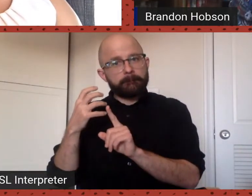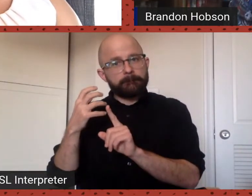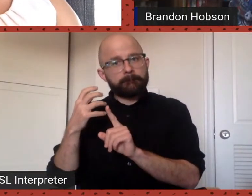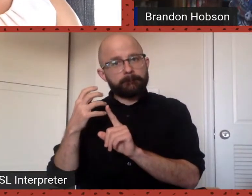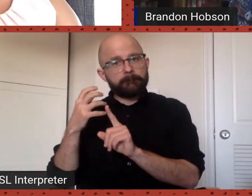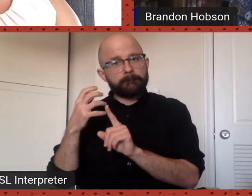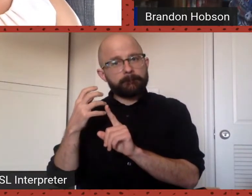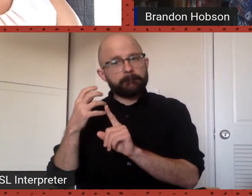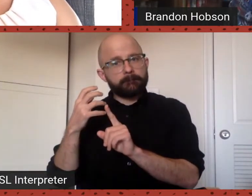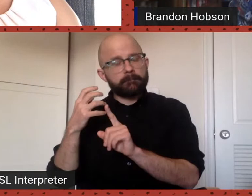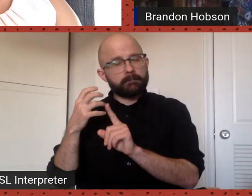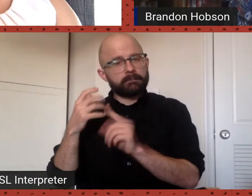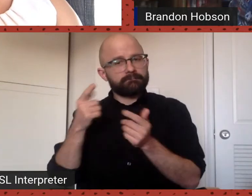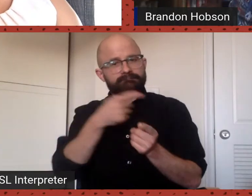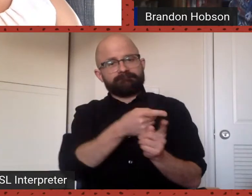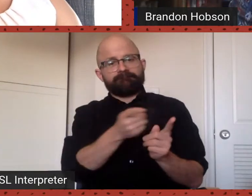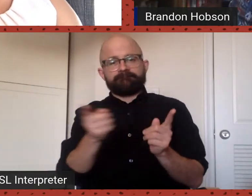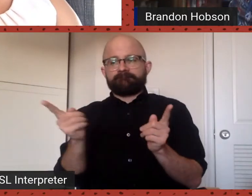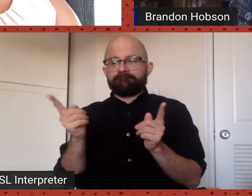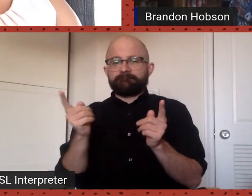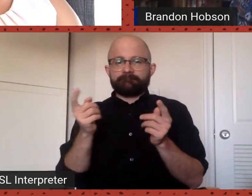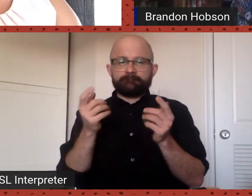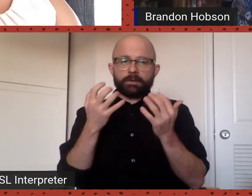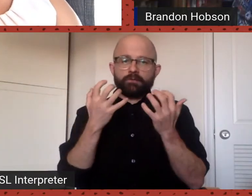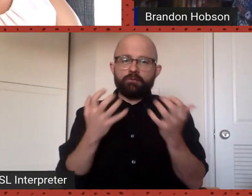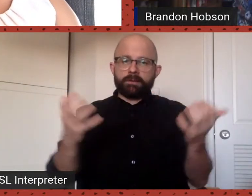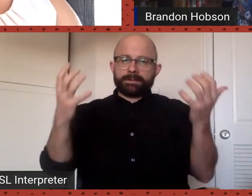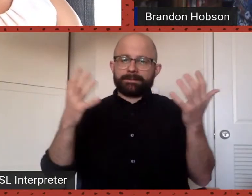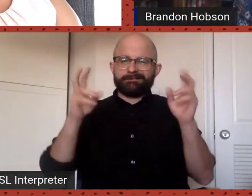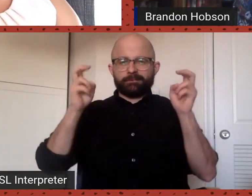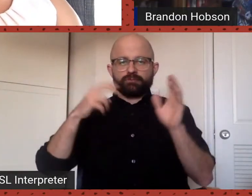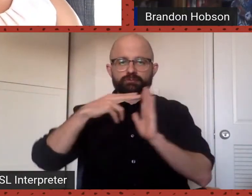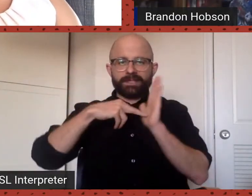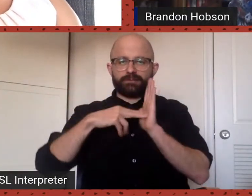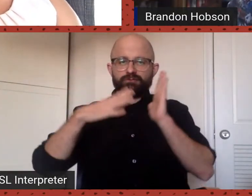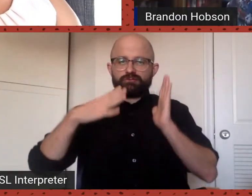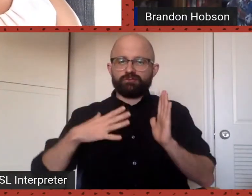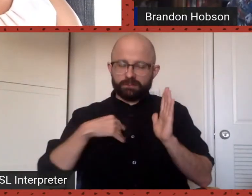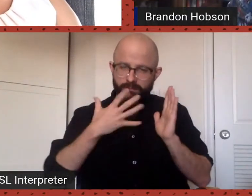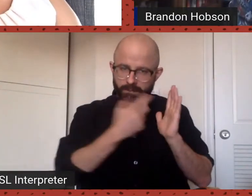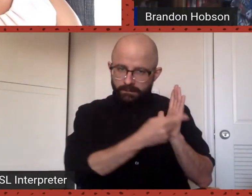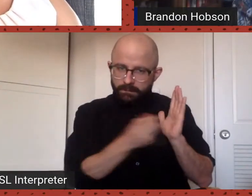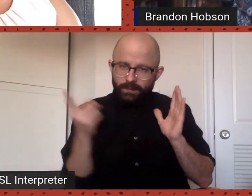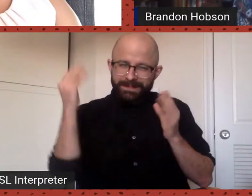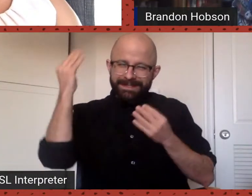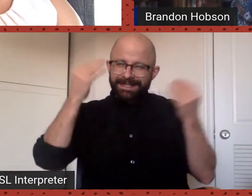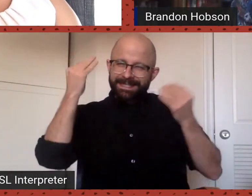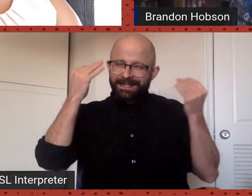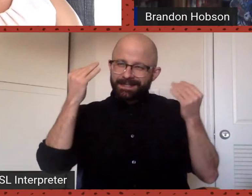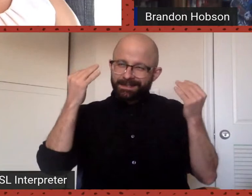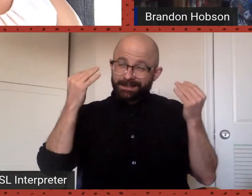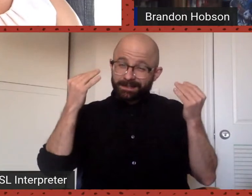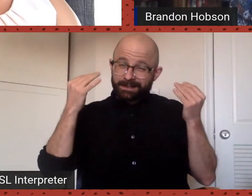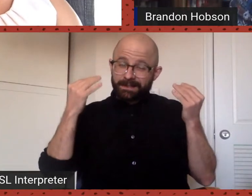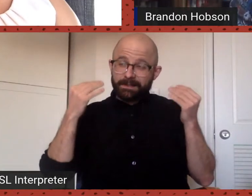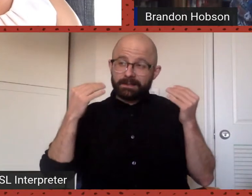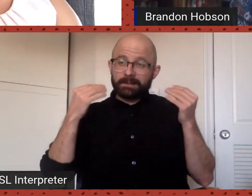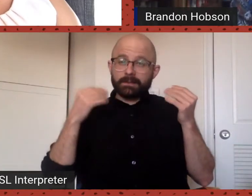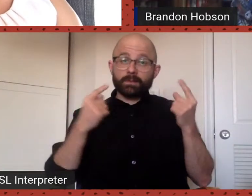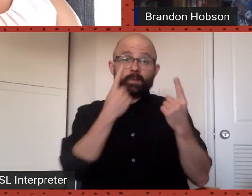I wanted a lot of audience, a lot of readers to really think about in more than just one way. So